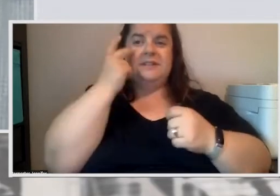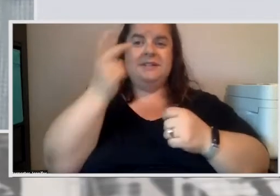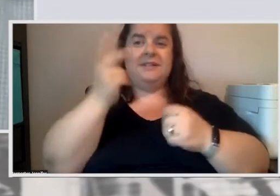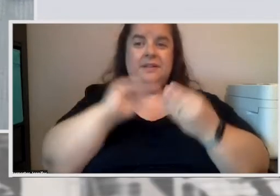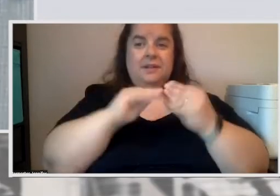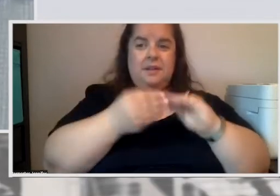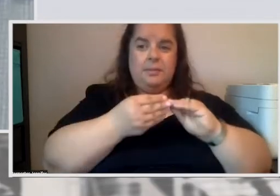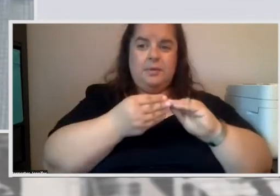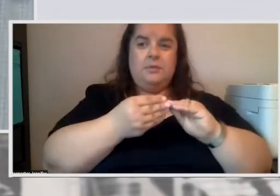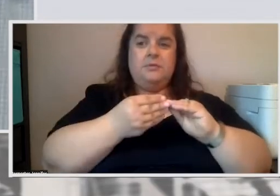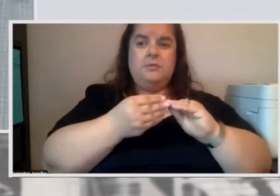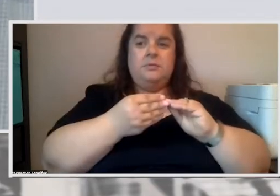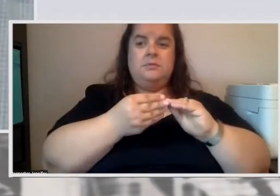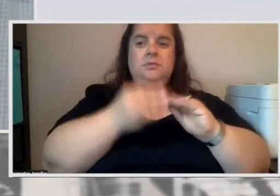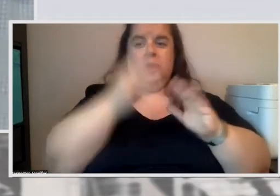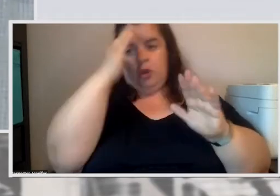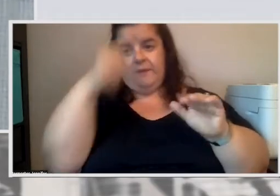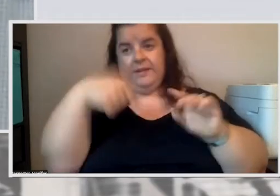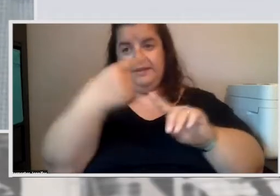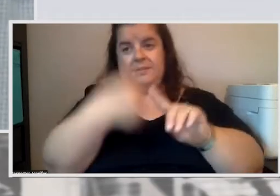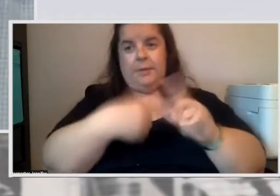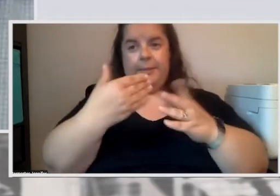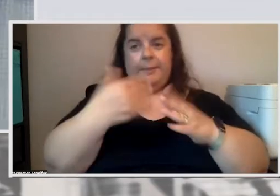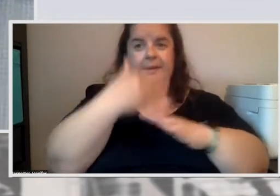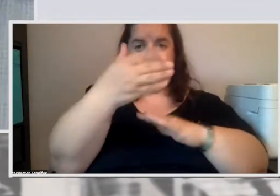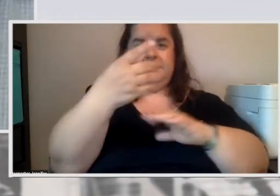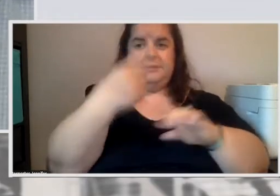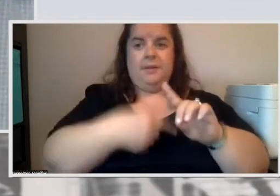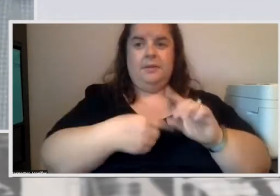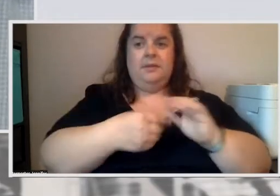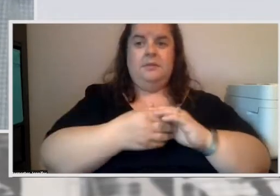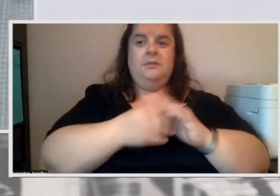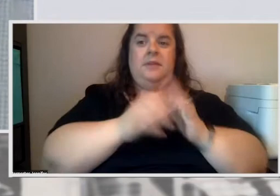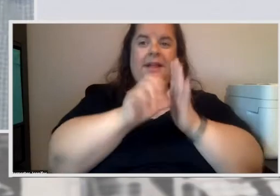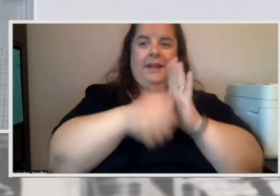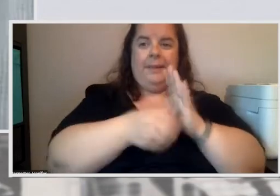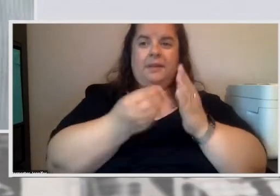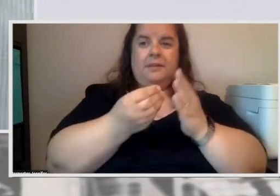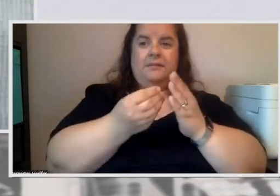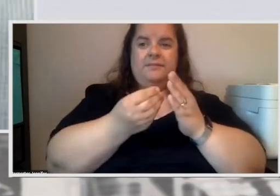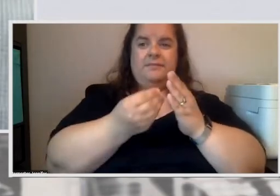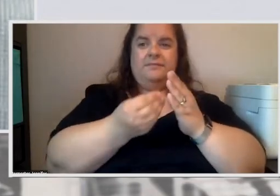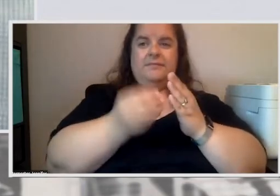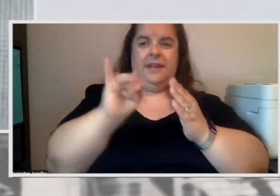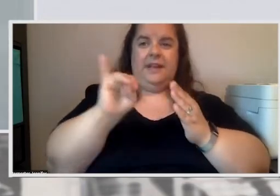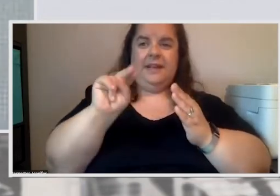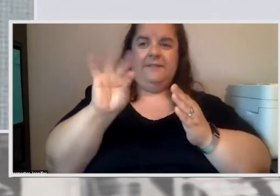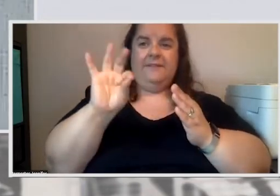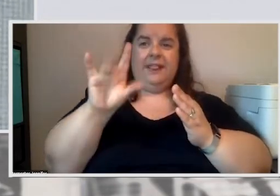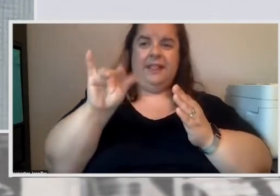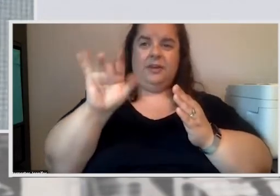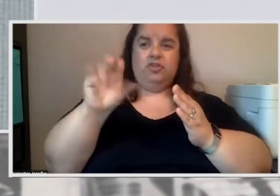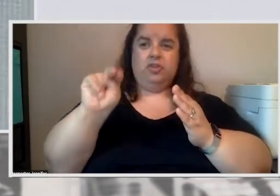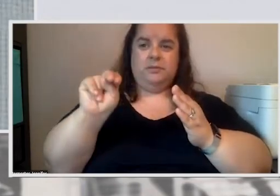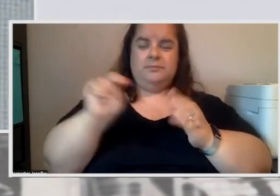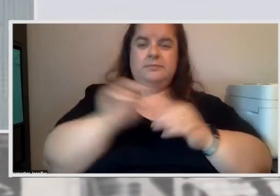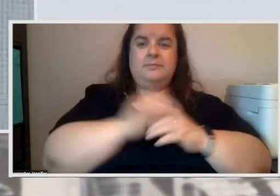out again, hopefully this month, maybe next month, the impact of inflation and all that. So anyway, thanks. Yep.